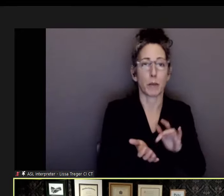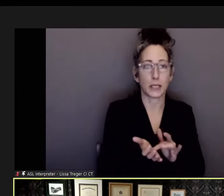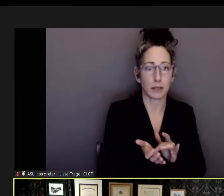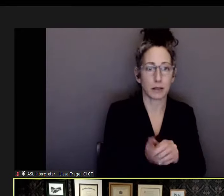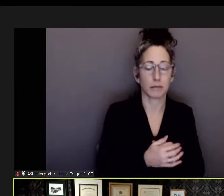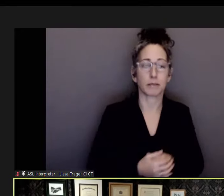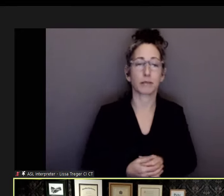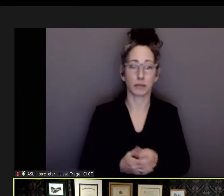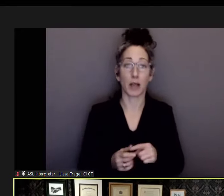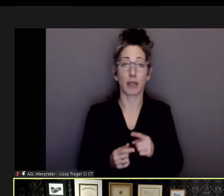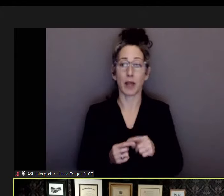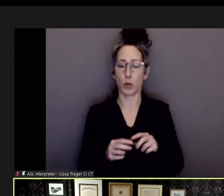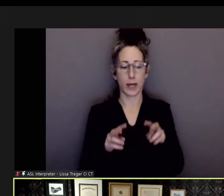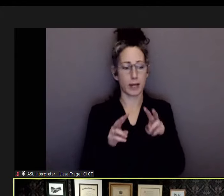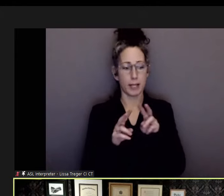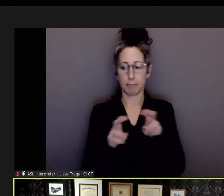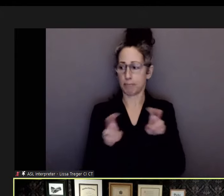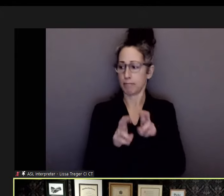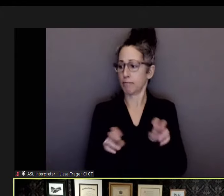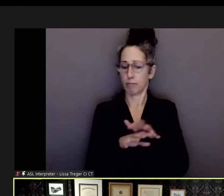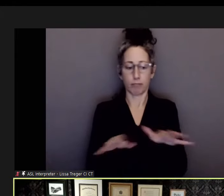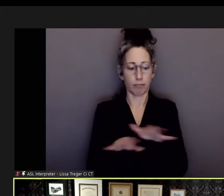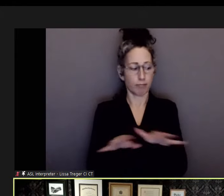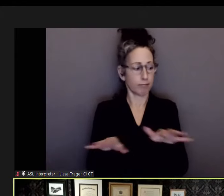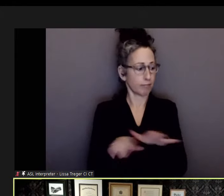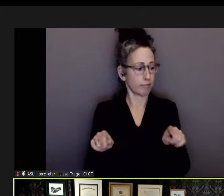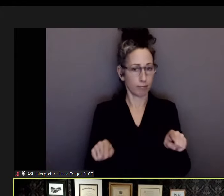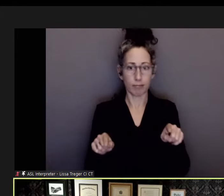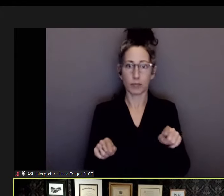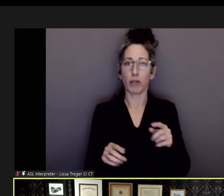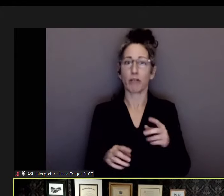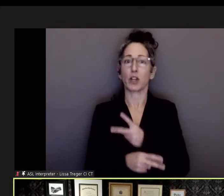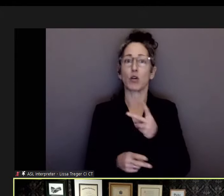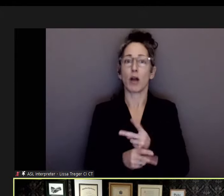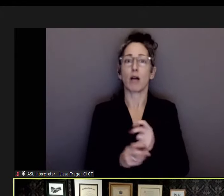placebo, and were able to figure out the effect of the vaccine.